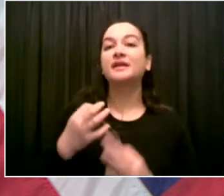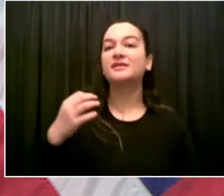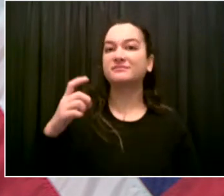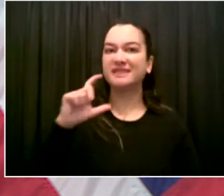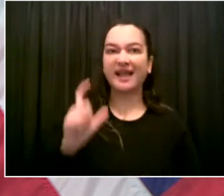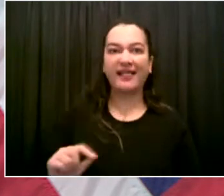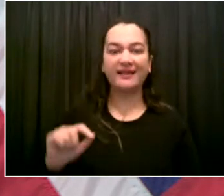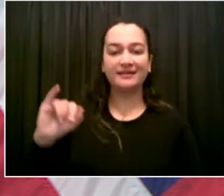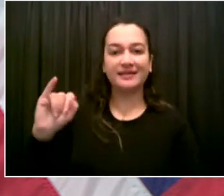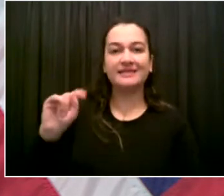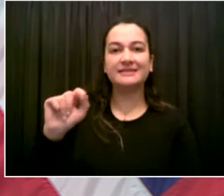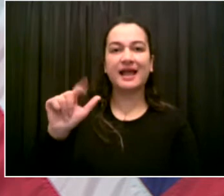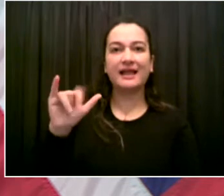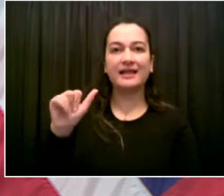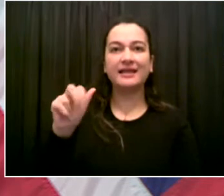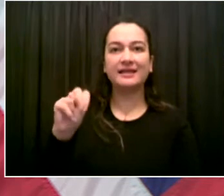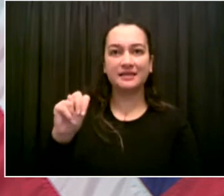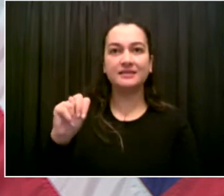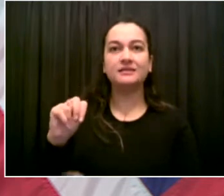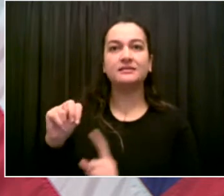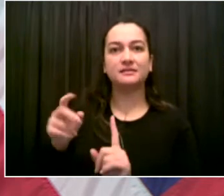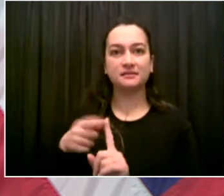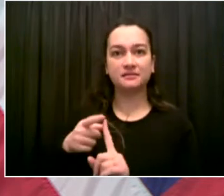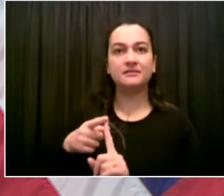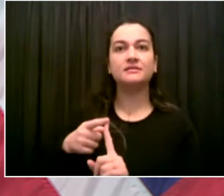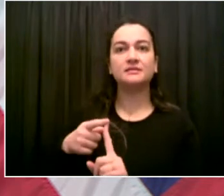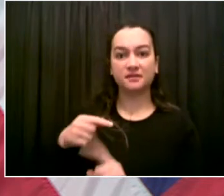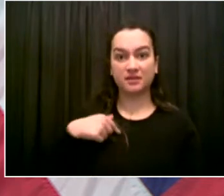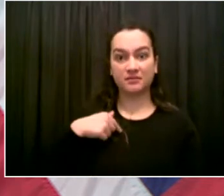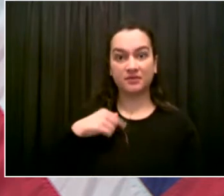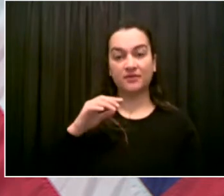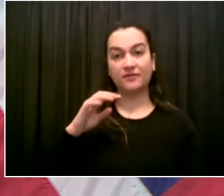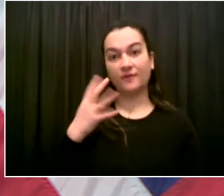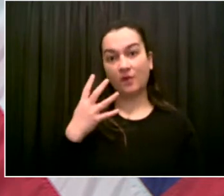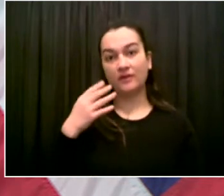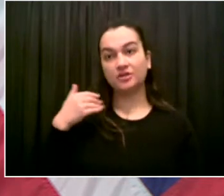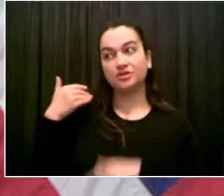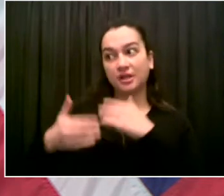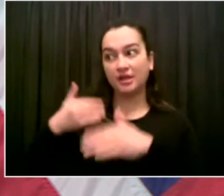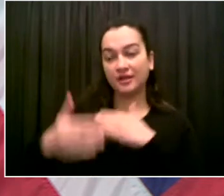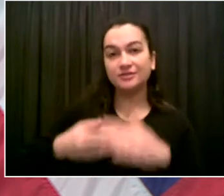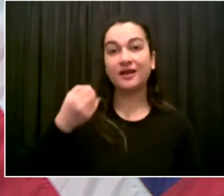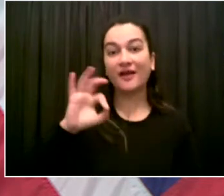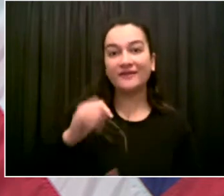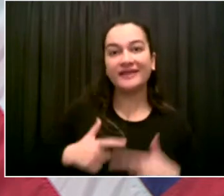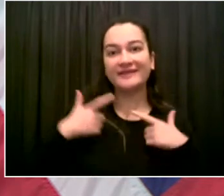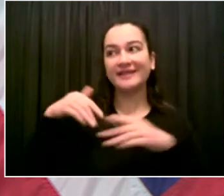I cherish this opportunity to once again return to my hometown with my wife, Michelle, and